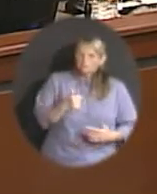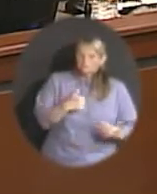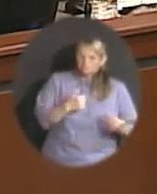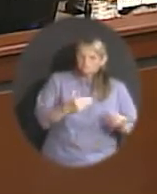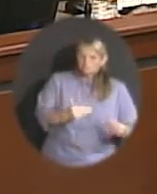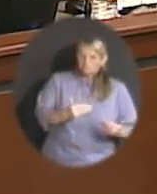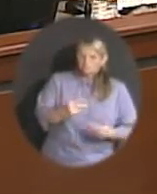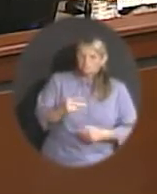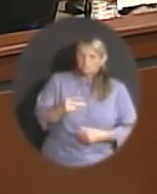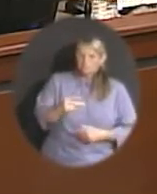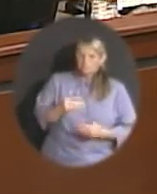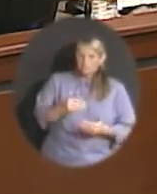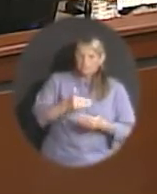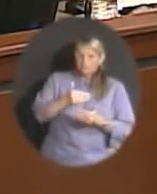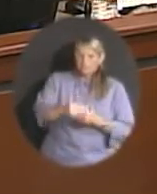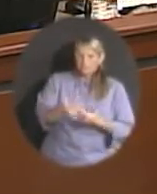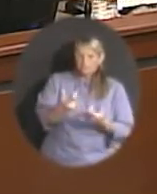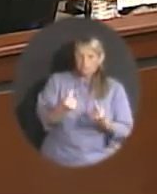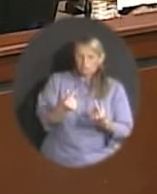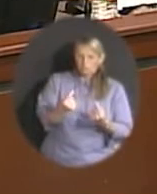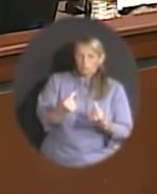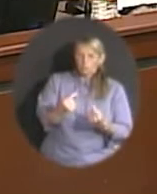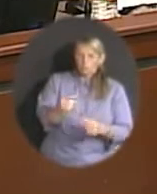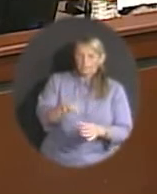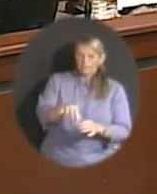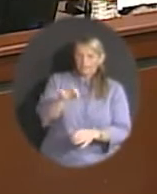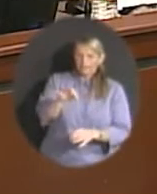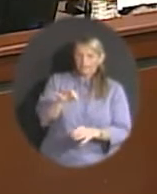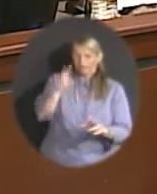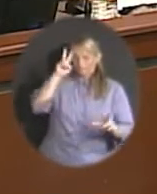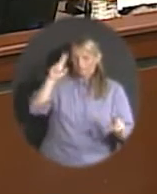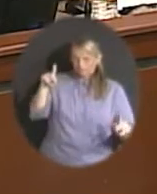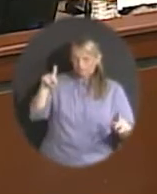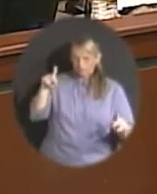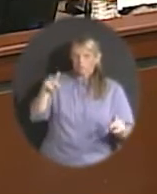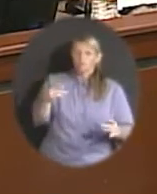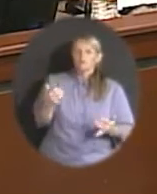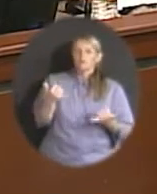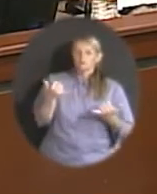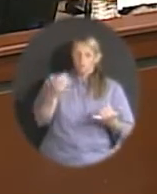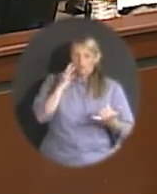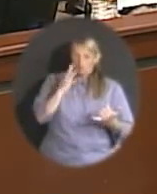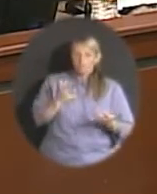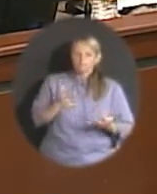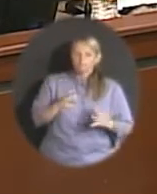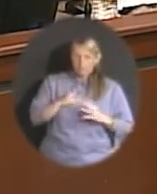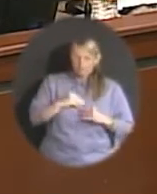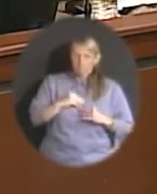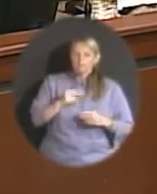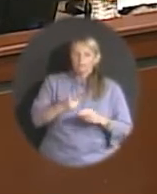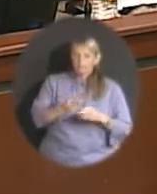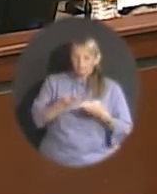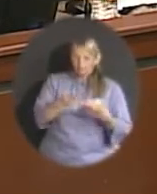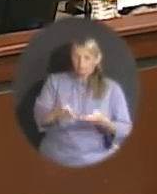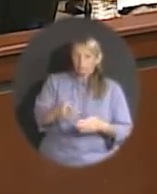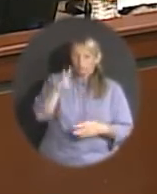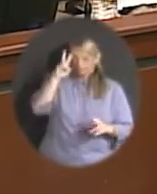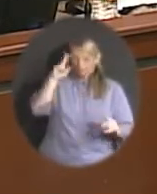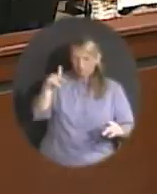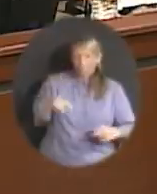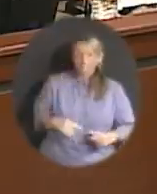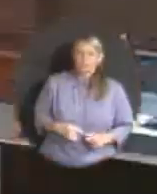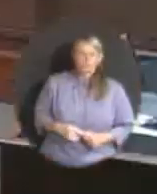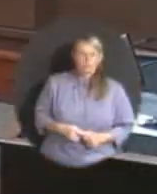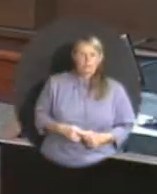The next thing we need to do is elect a vice president. So at this time, we would accept nominations for vice president. I would